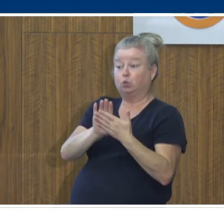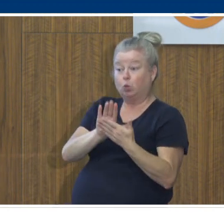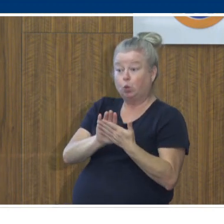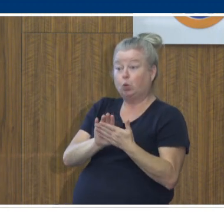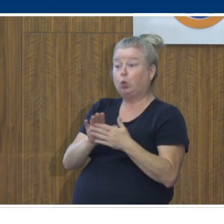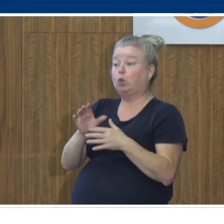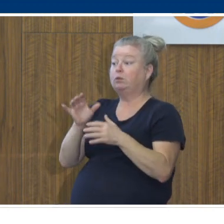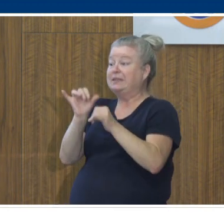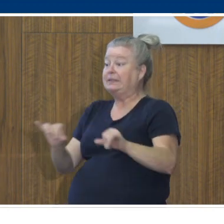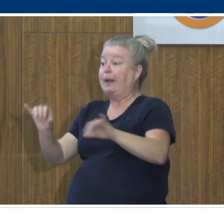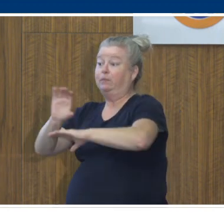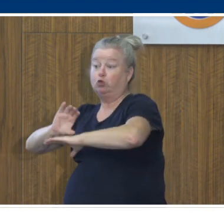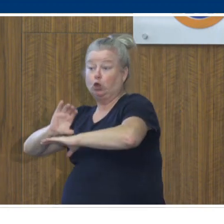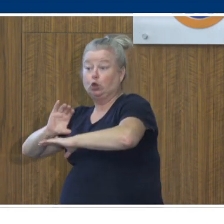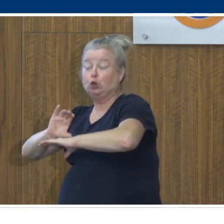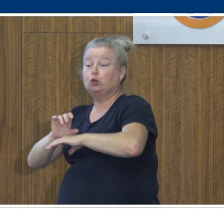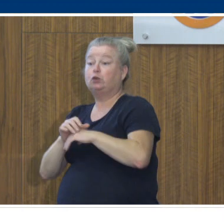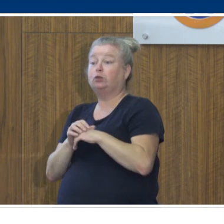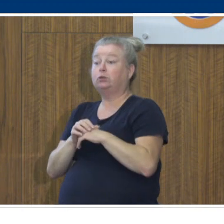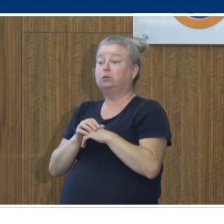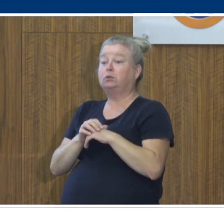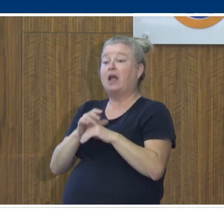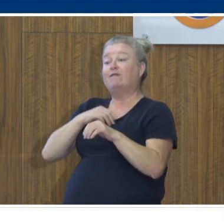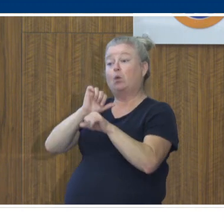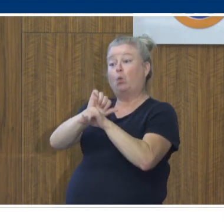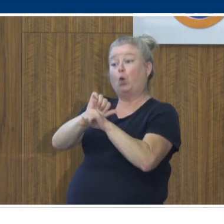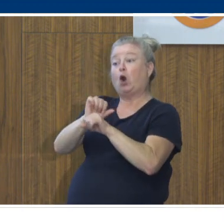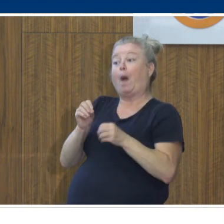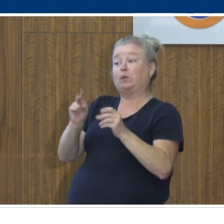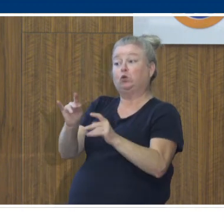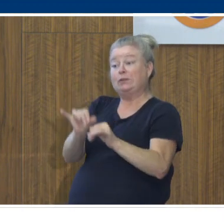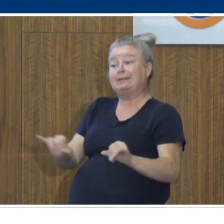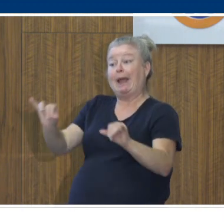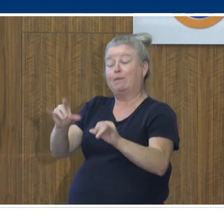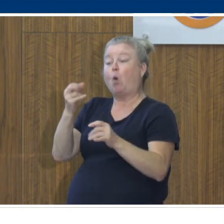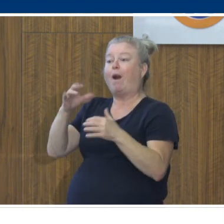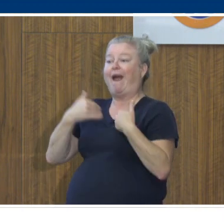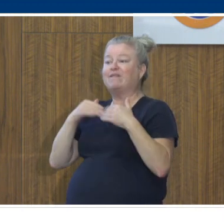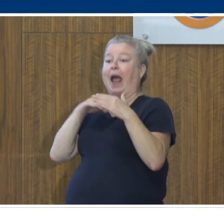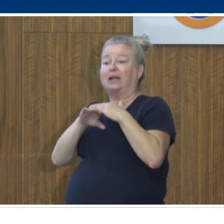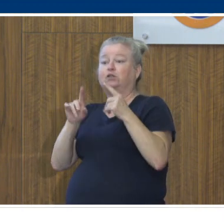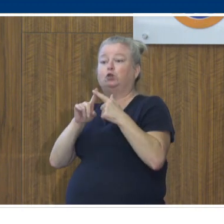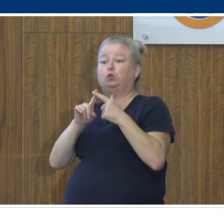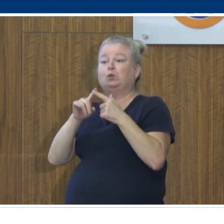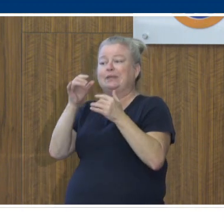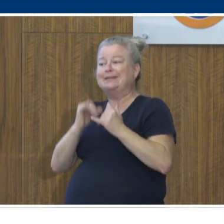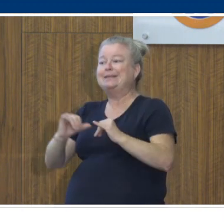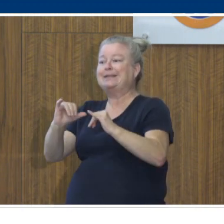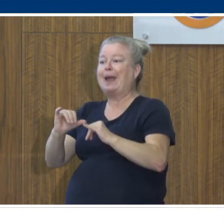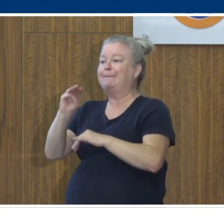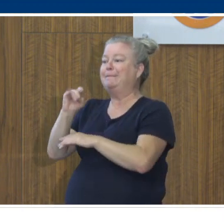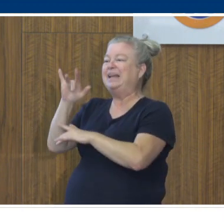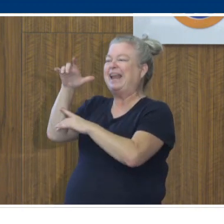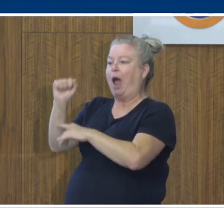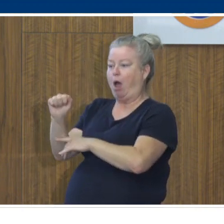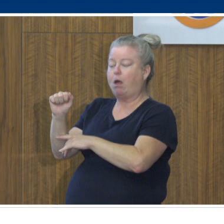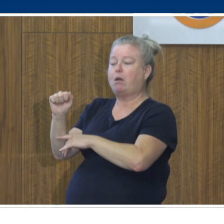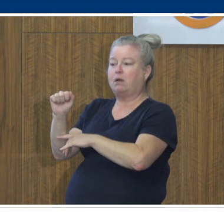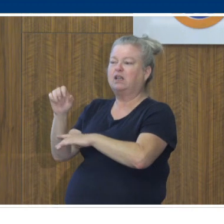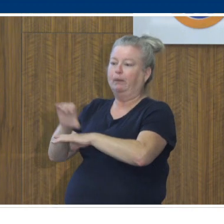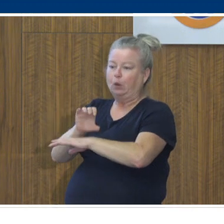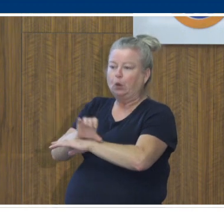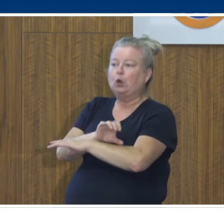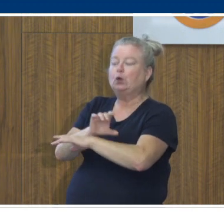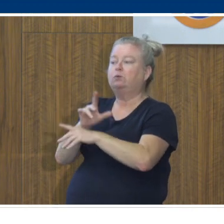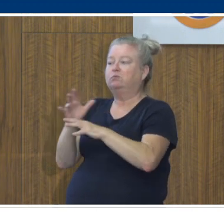same churches, have similar work opportunities, or have access to the same media. And